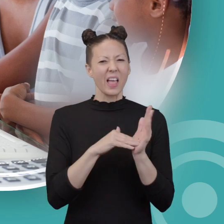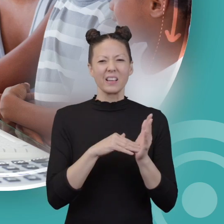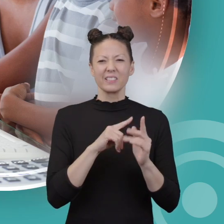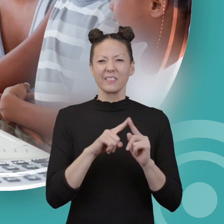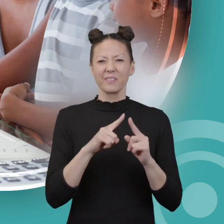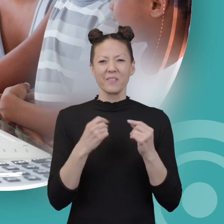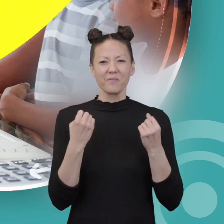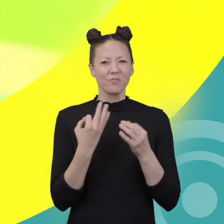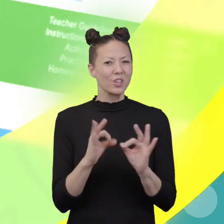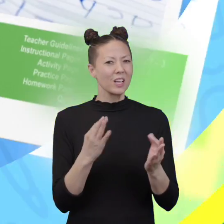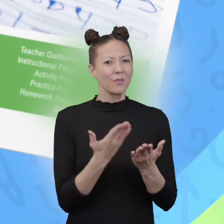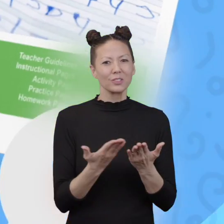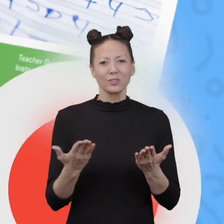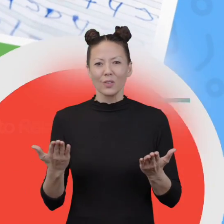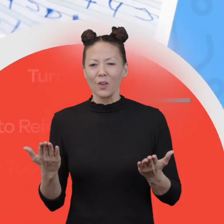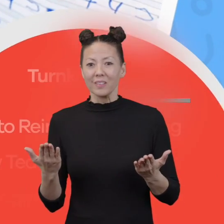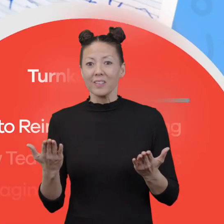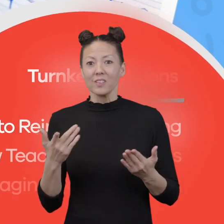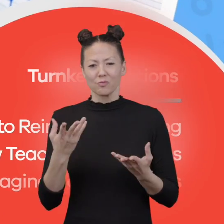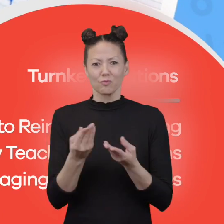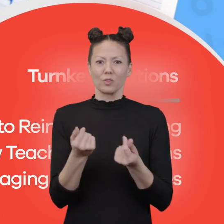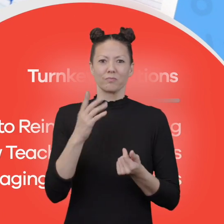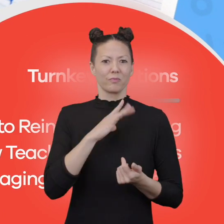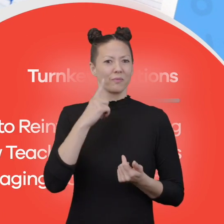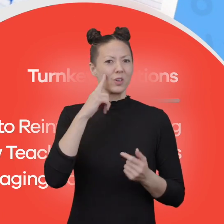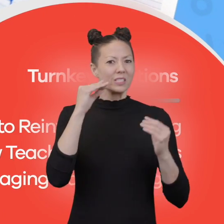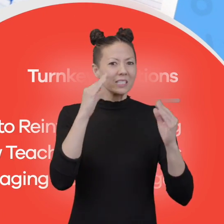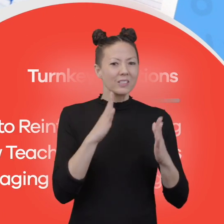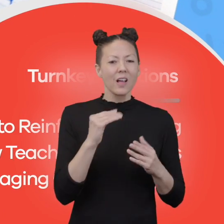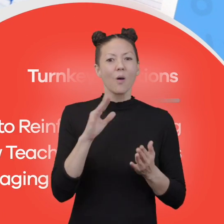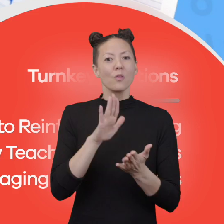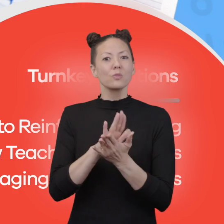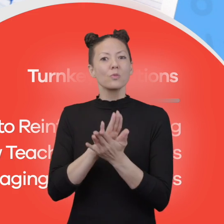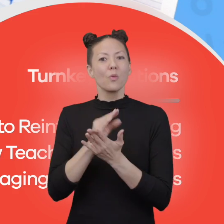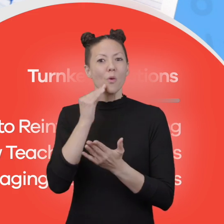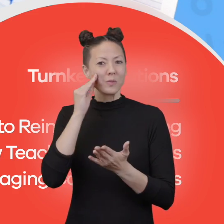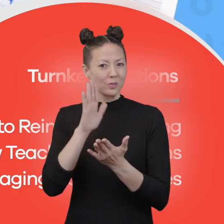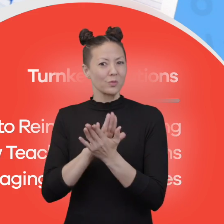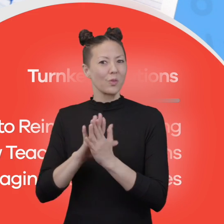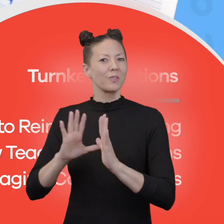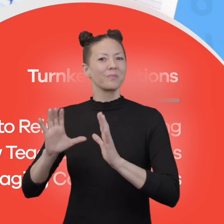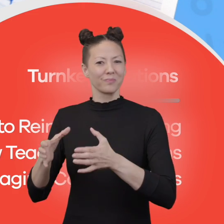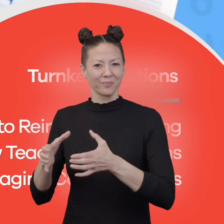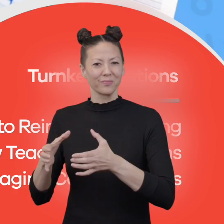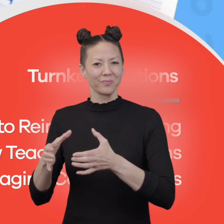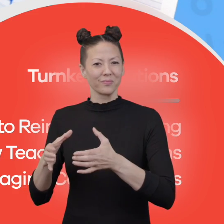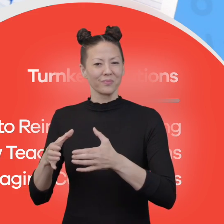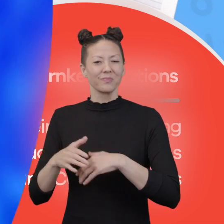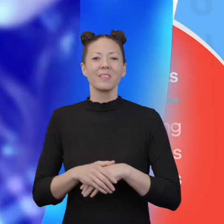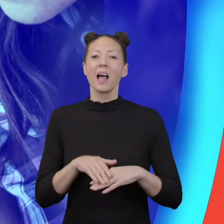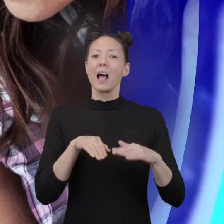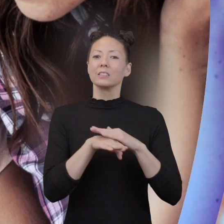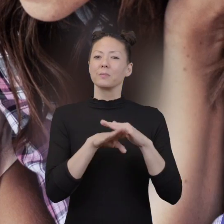thousands of free resources and turnkey solutions for teachers and homeschoolers.